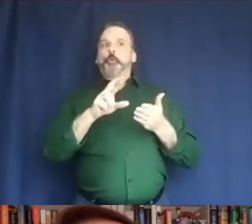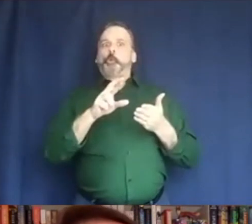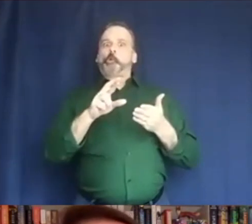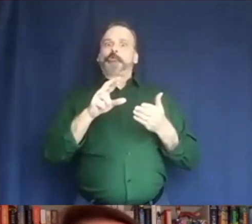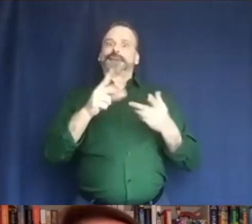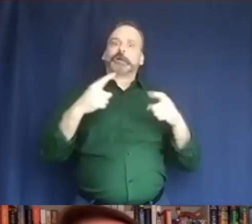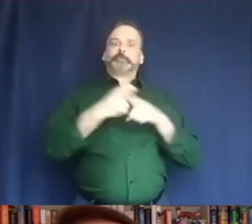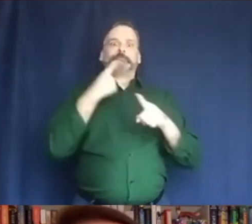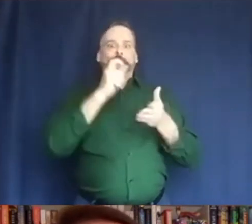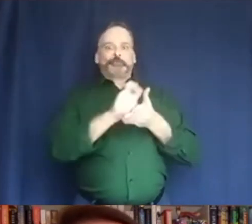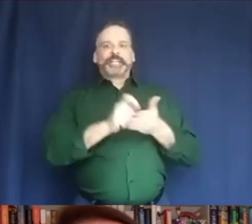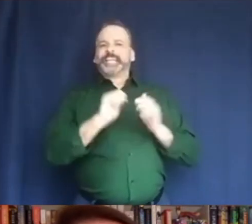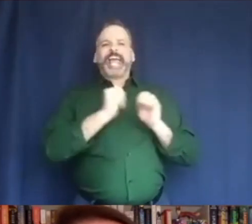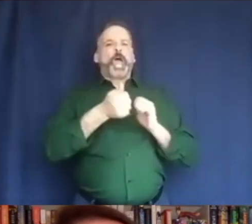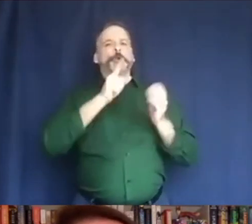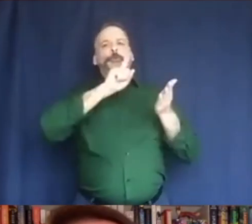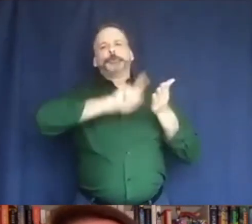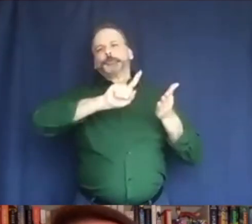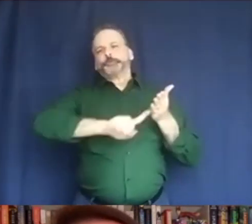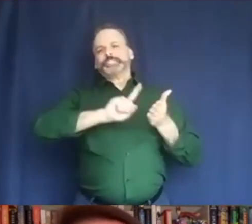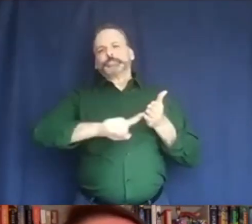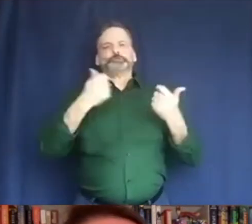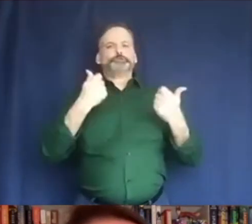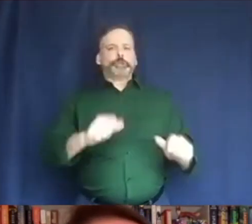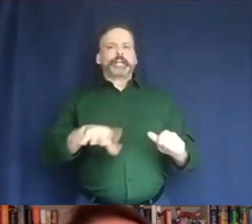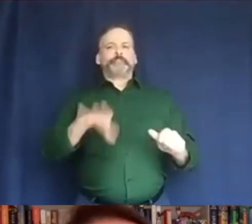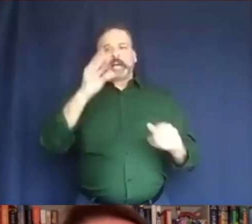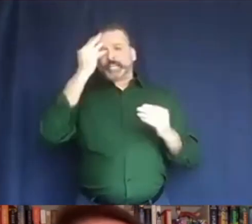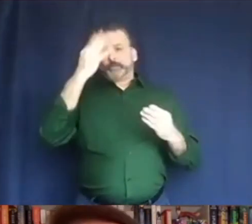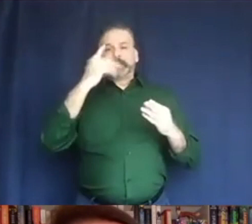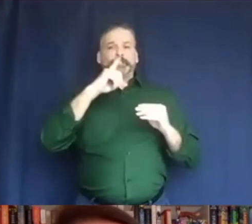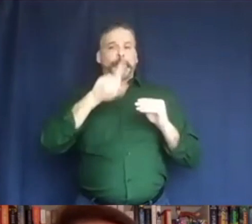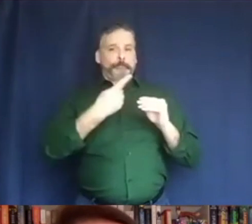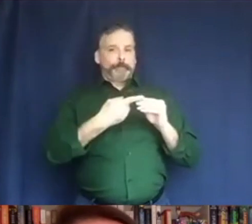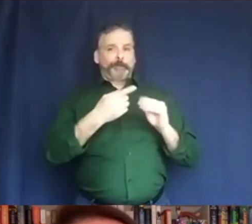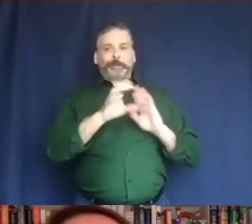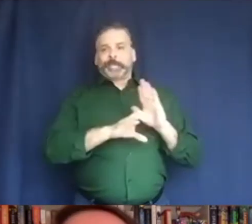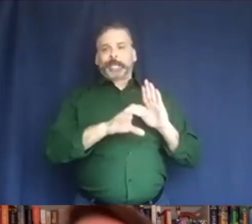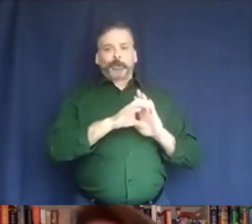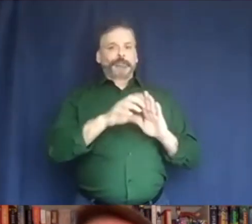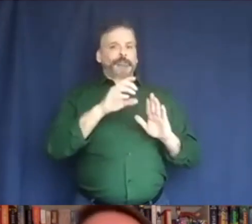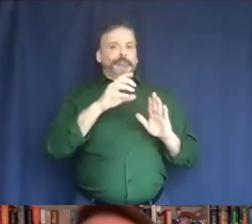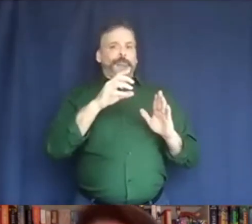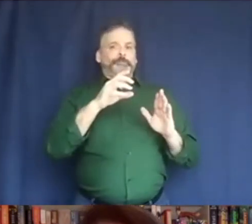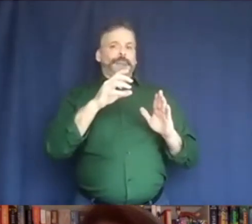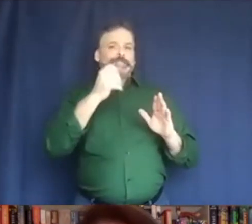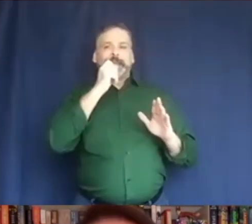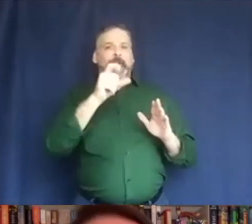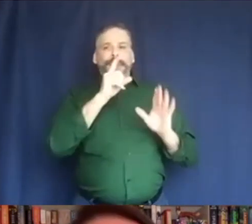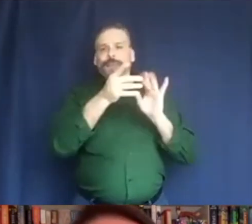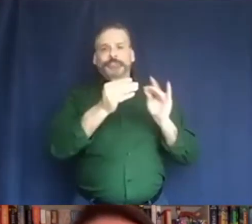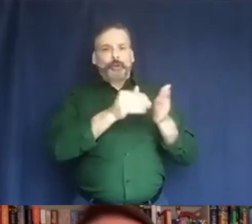about researching when you are trying to find information on someone who is not mentioned a lot? And for all of you, how do you go